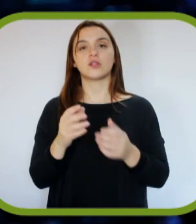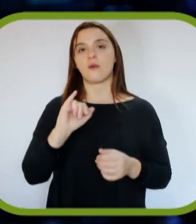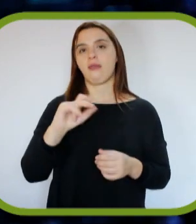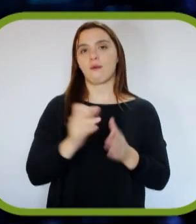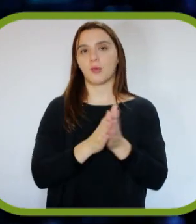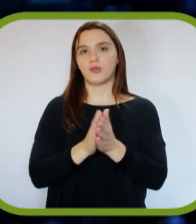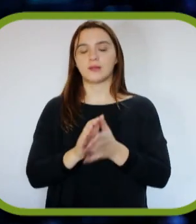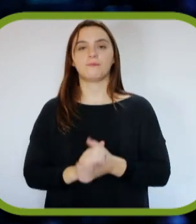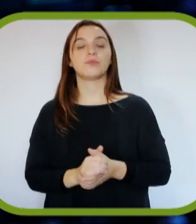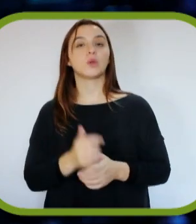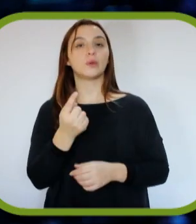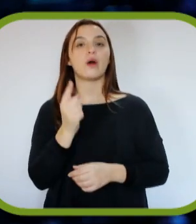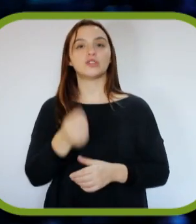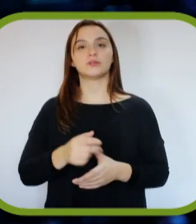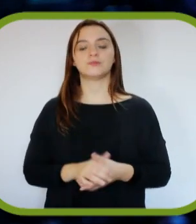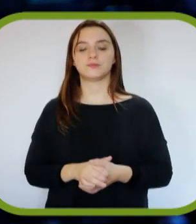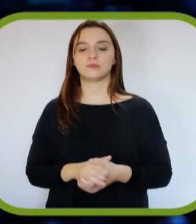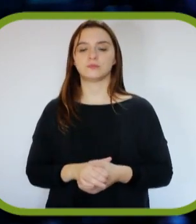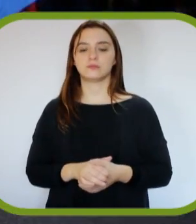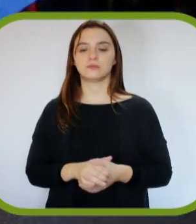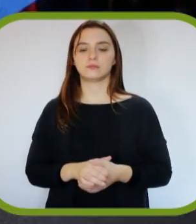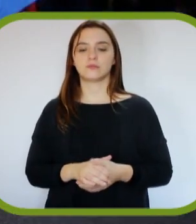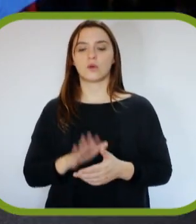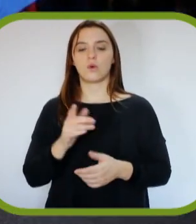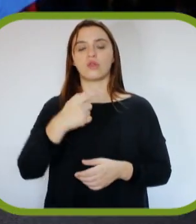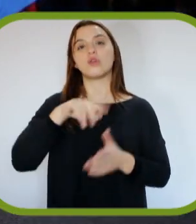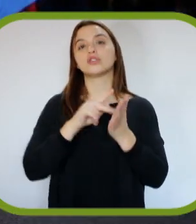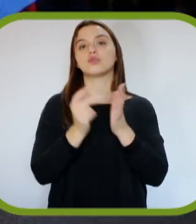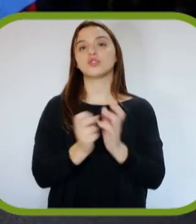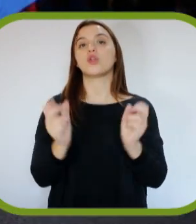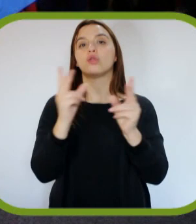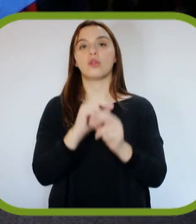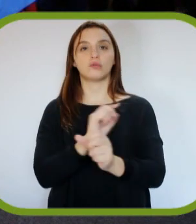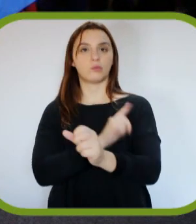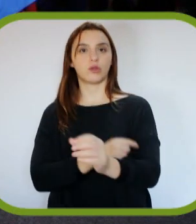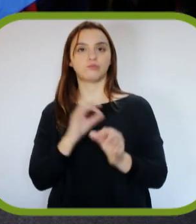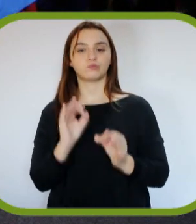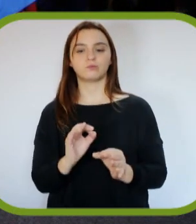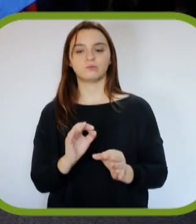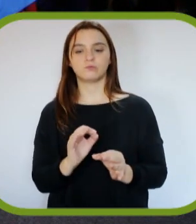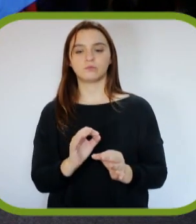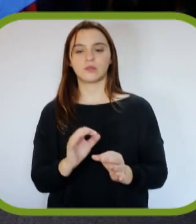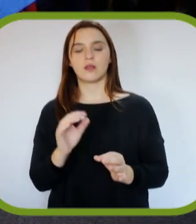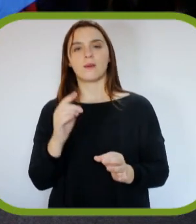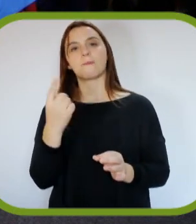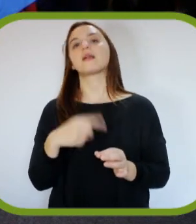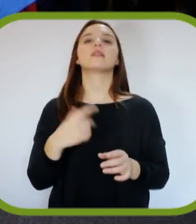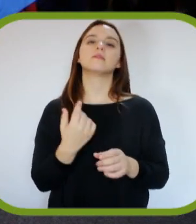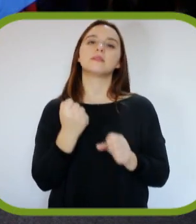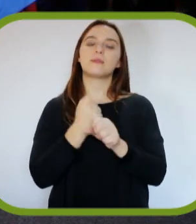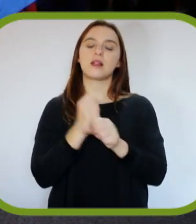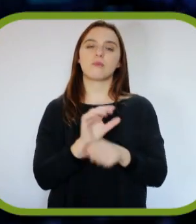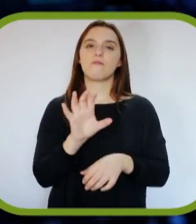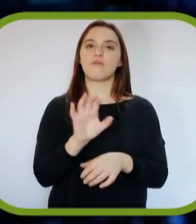AI. One of them is that anytime we use new or powerful technologies, they have to be done in an